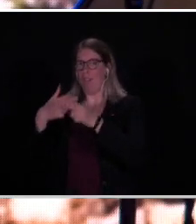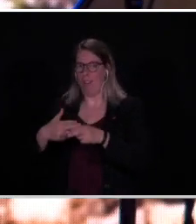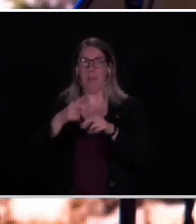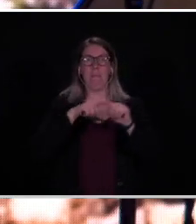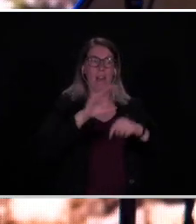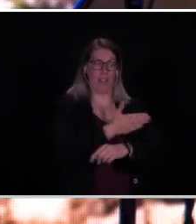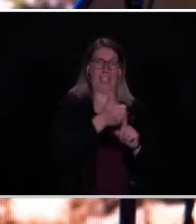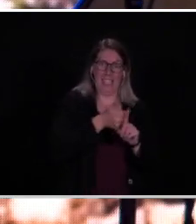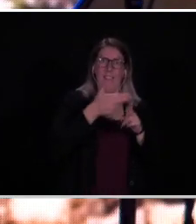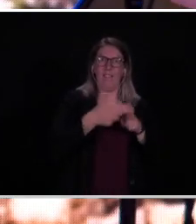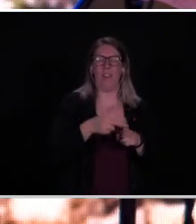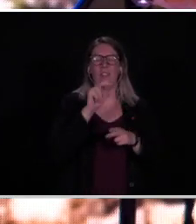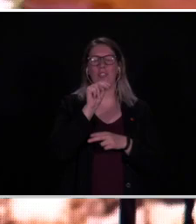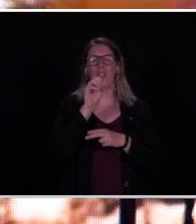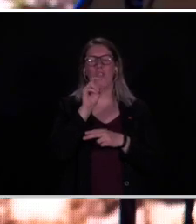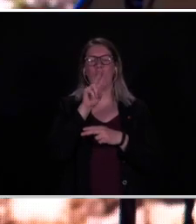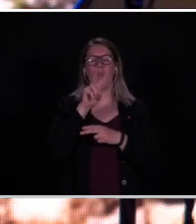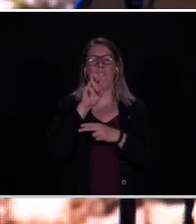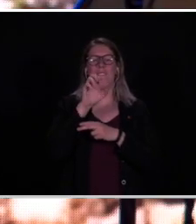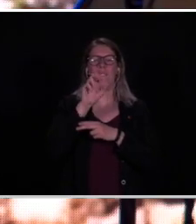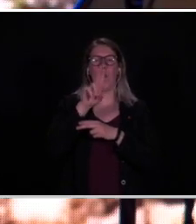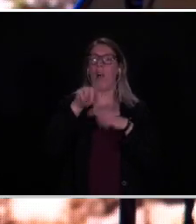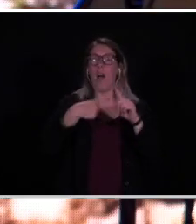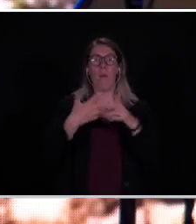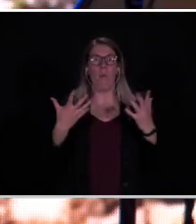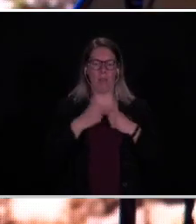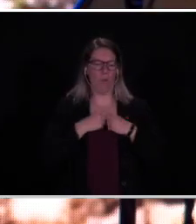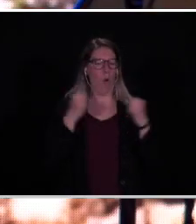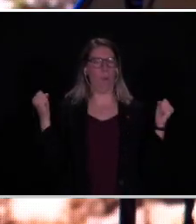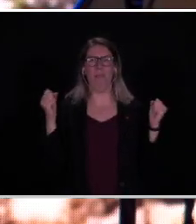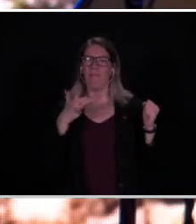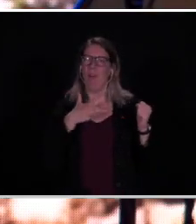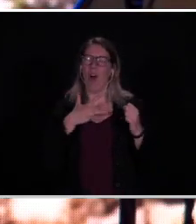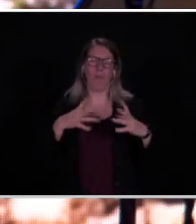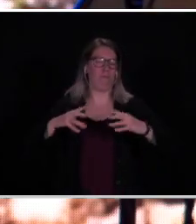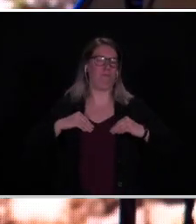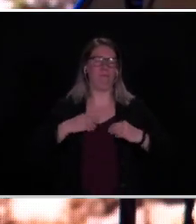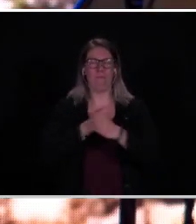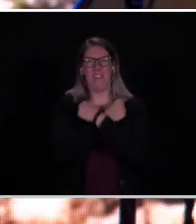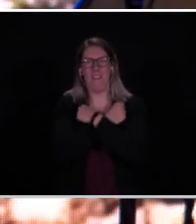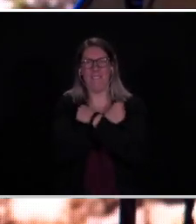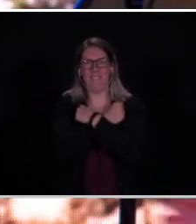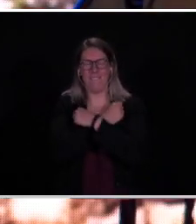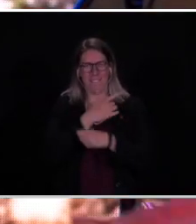about letting go and opening up your heart and letting love in. I think it's definitely